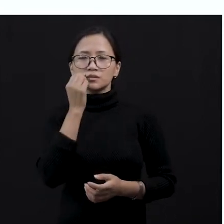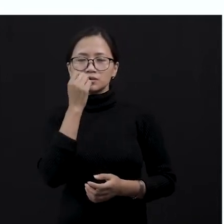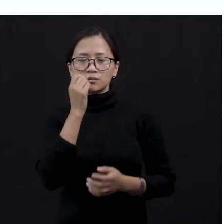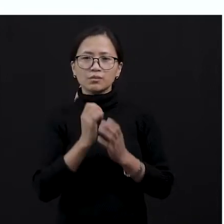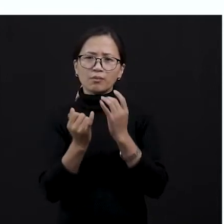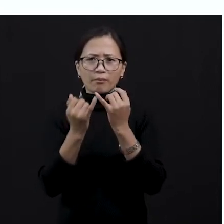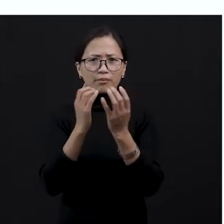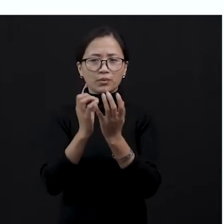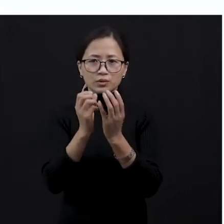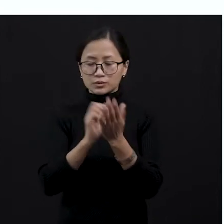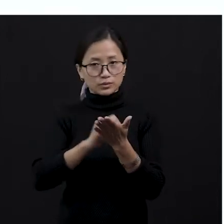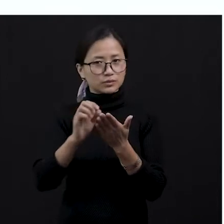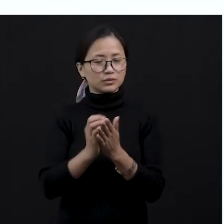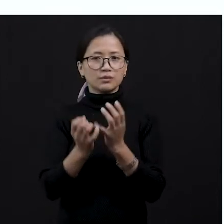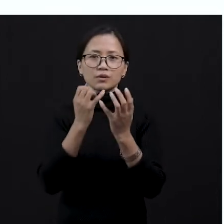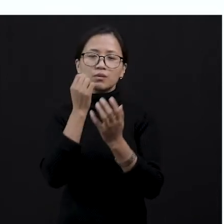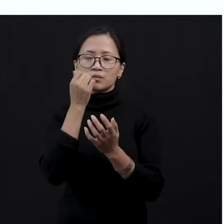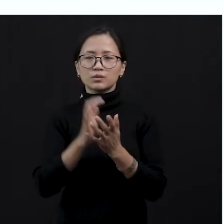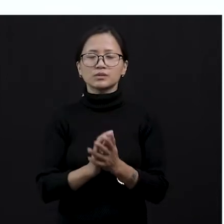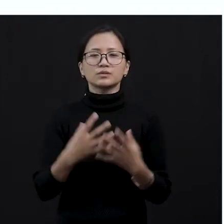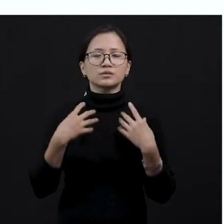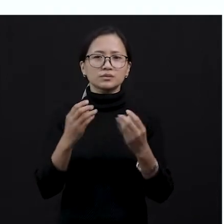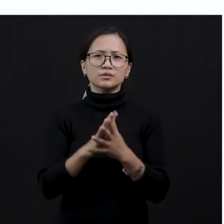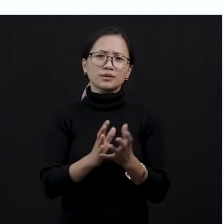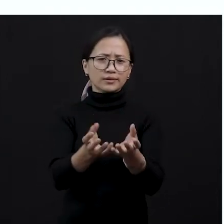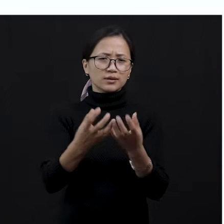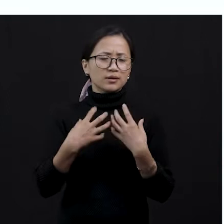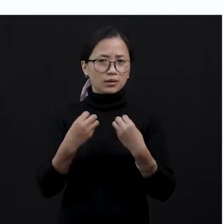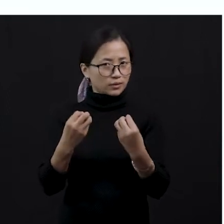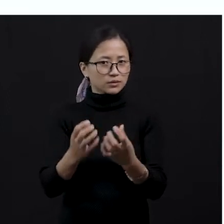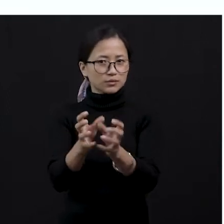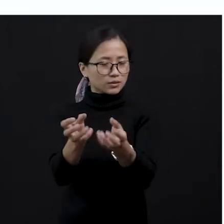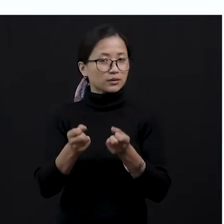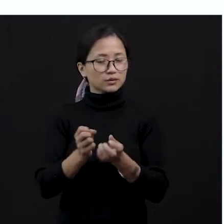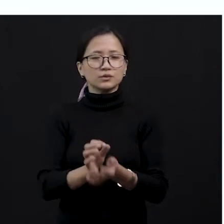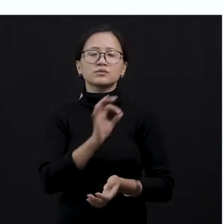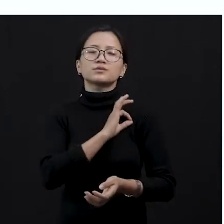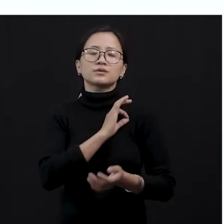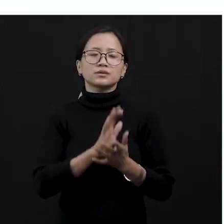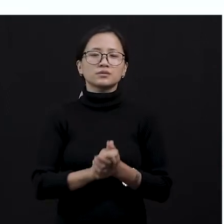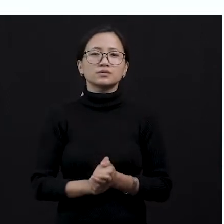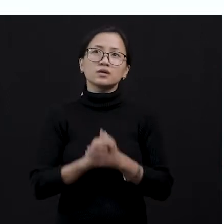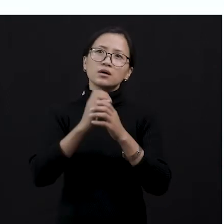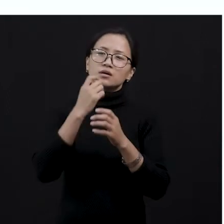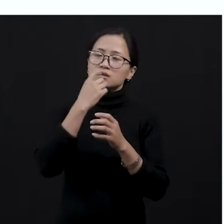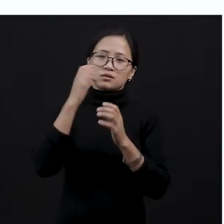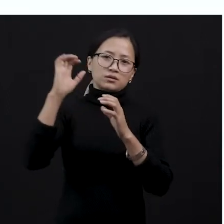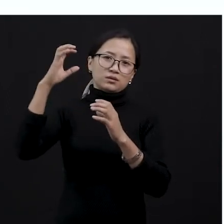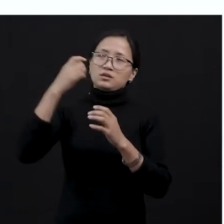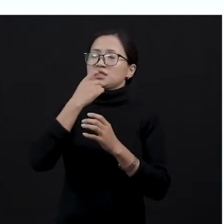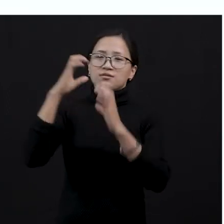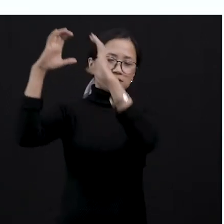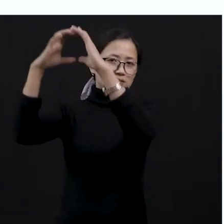poet is appreciating the beauty of the sun and the moon, right? During the daytime, he loved the sun. During the